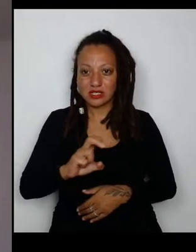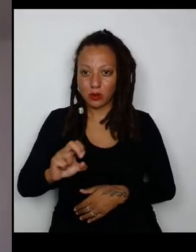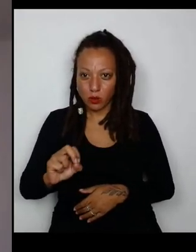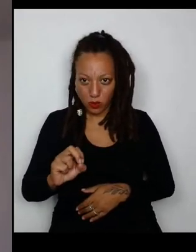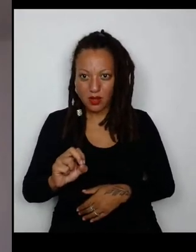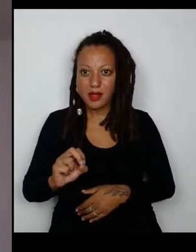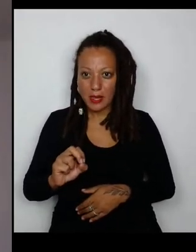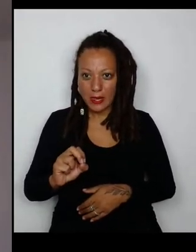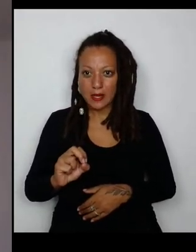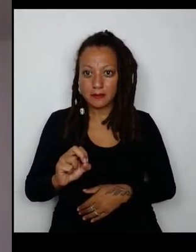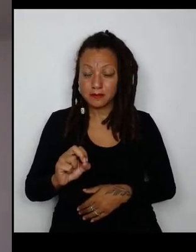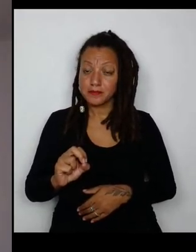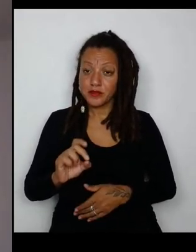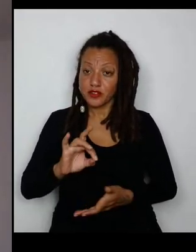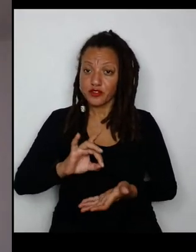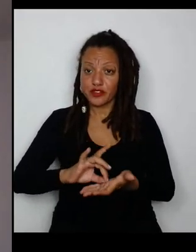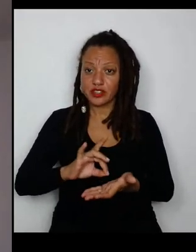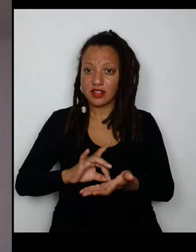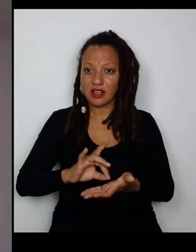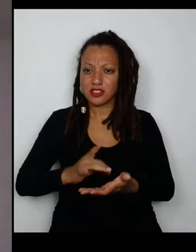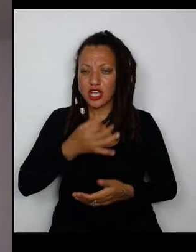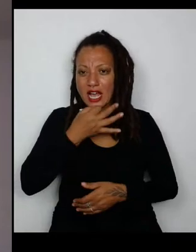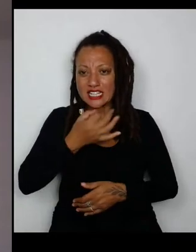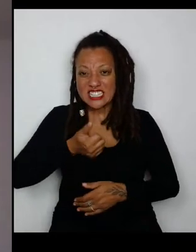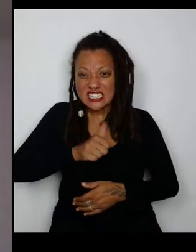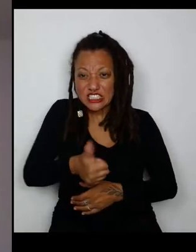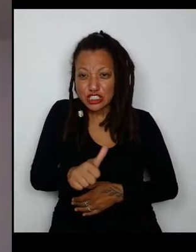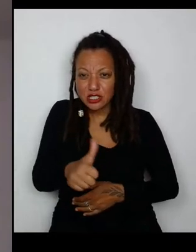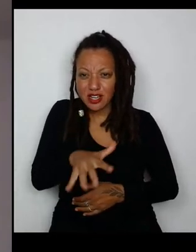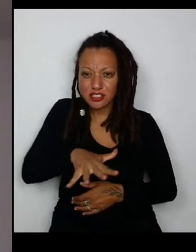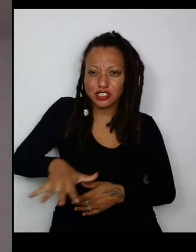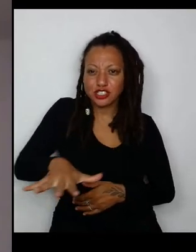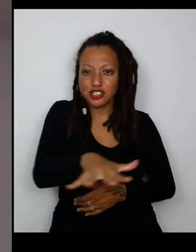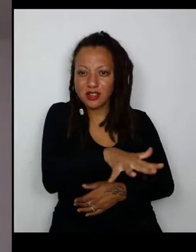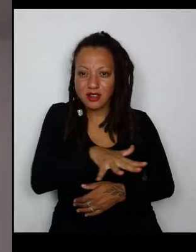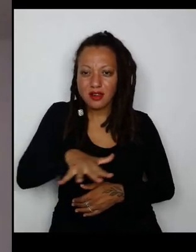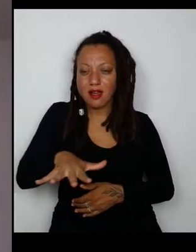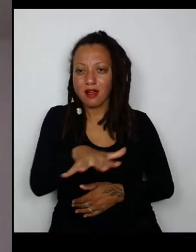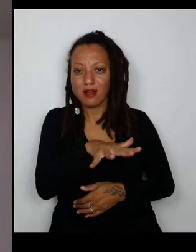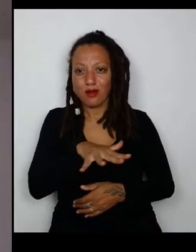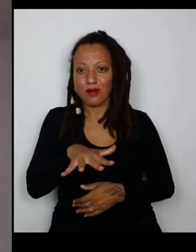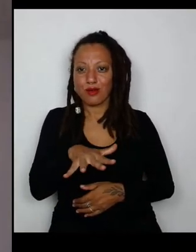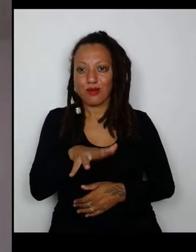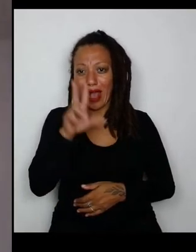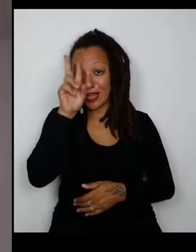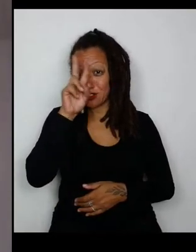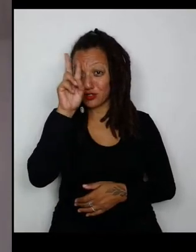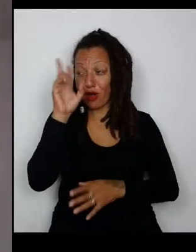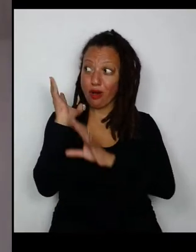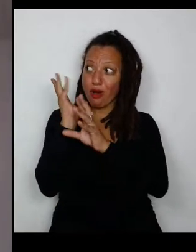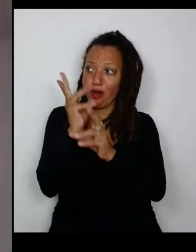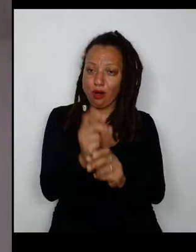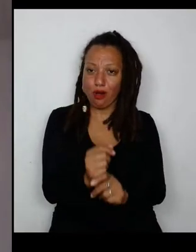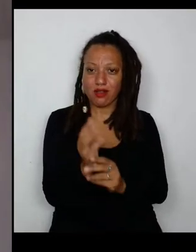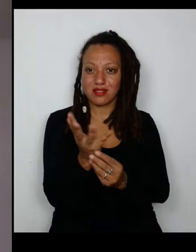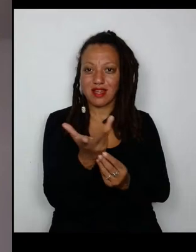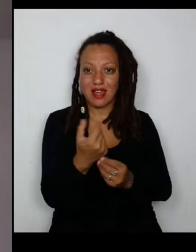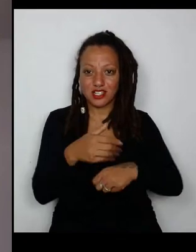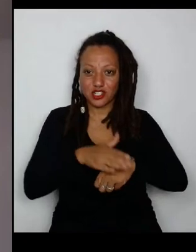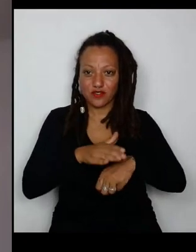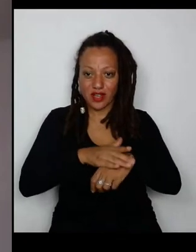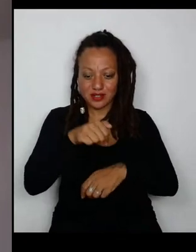brazil in the 50s the critics in general and the still